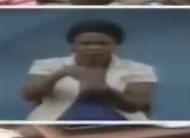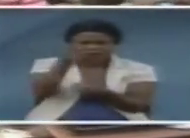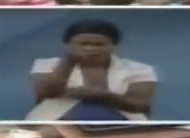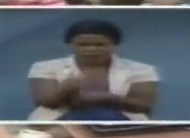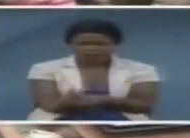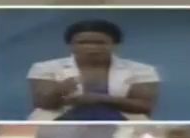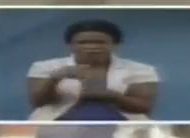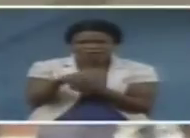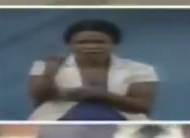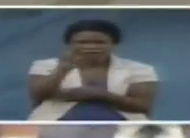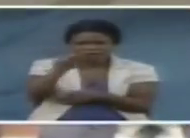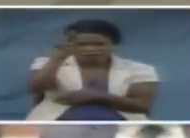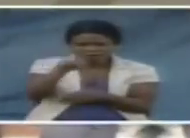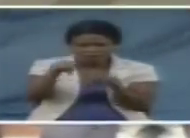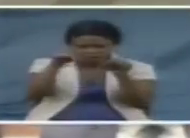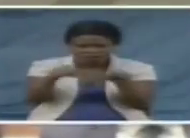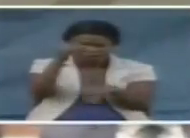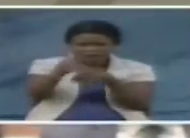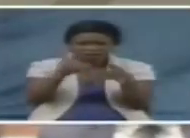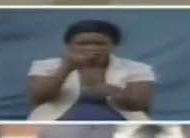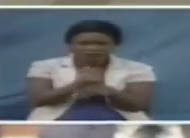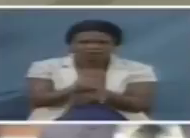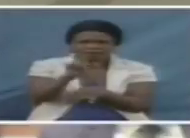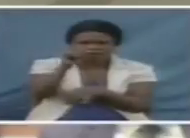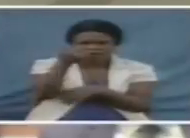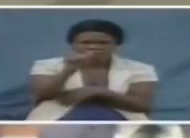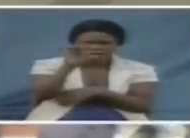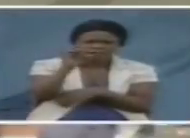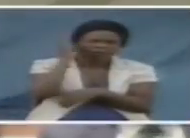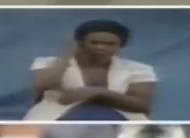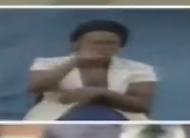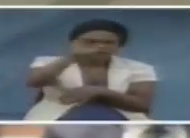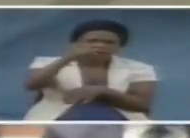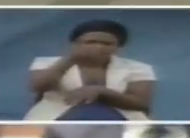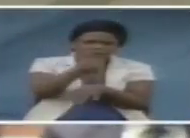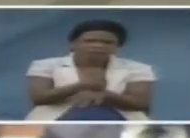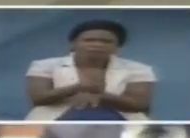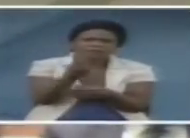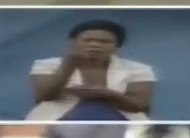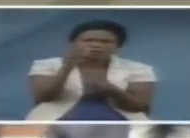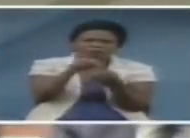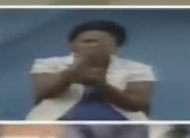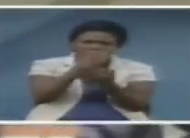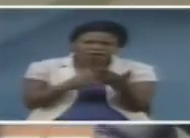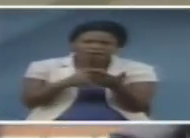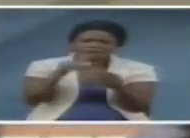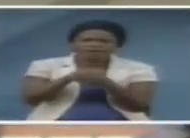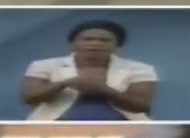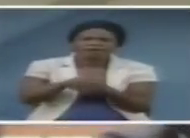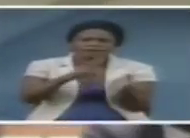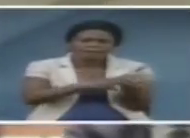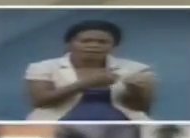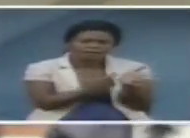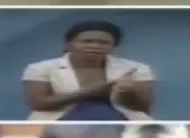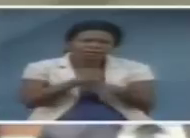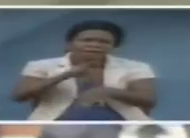government will establish an additional hub in Dola this year. In 2018, government will establish 2 more hubs